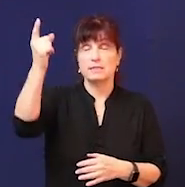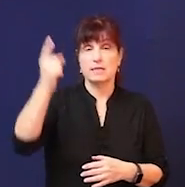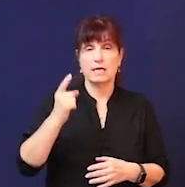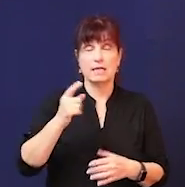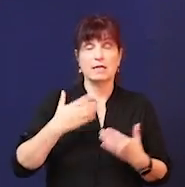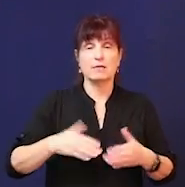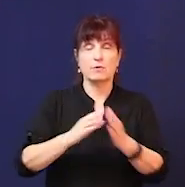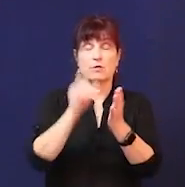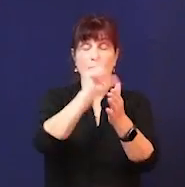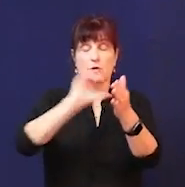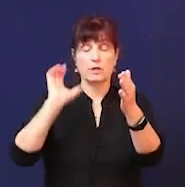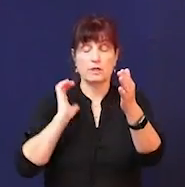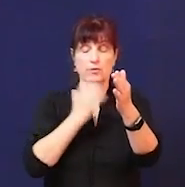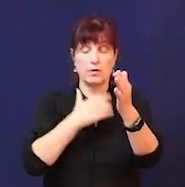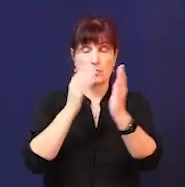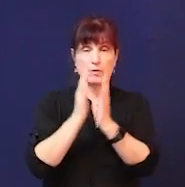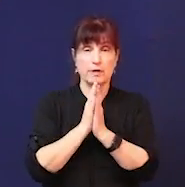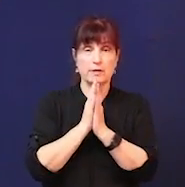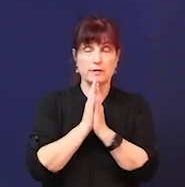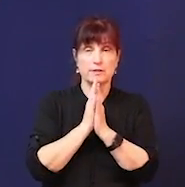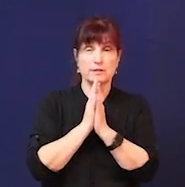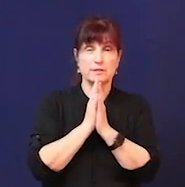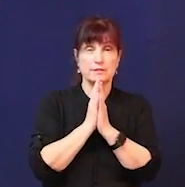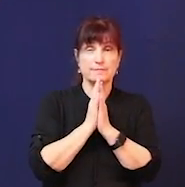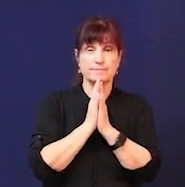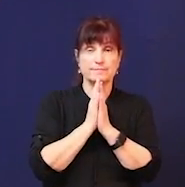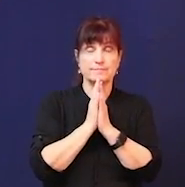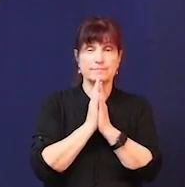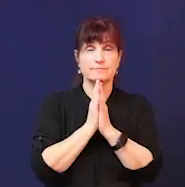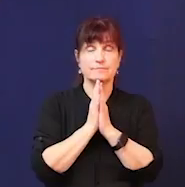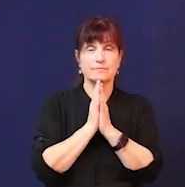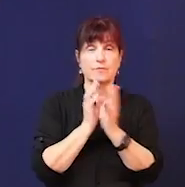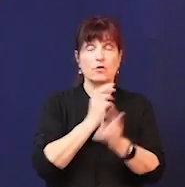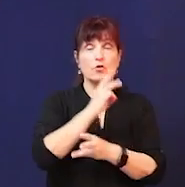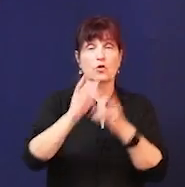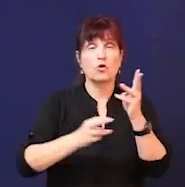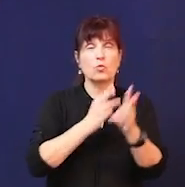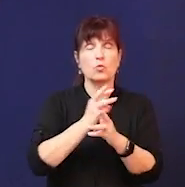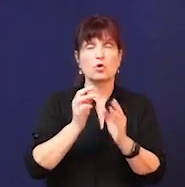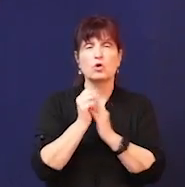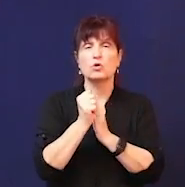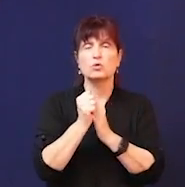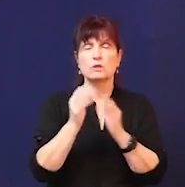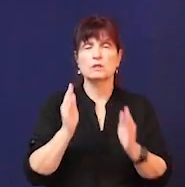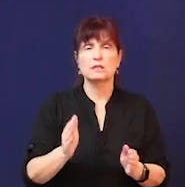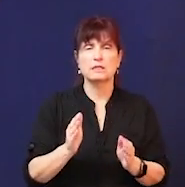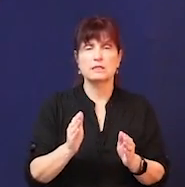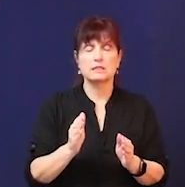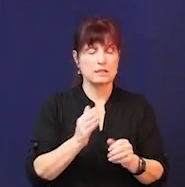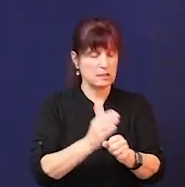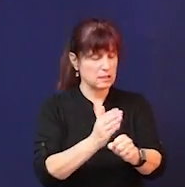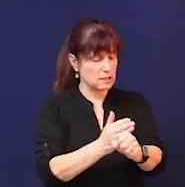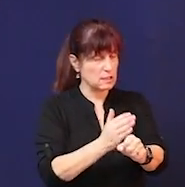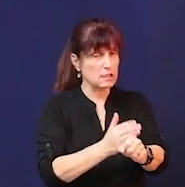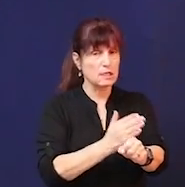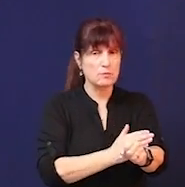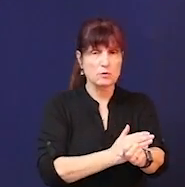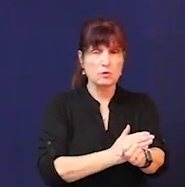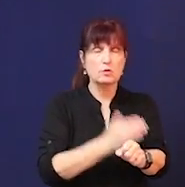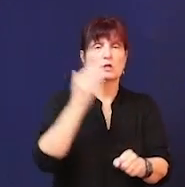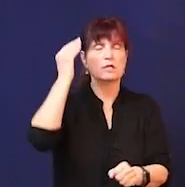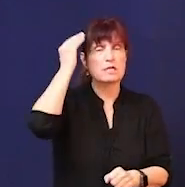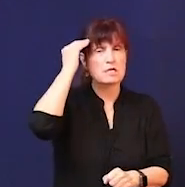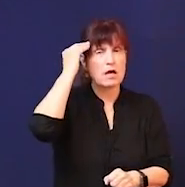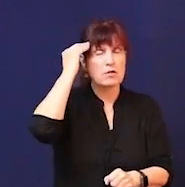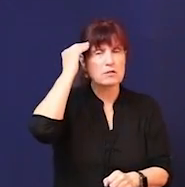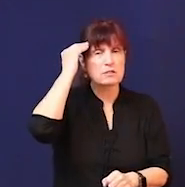wasteland, let us pray to the Lord. Lord, hear our prayer. For those who are undergoing a rough period in their lives